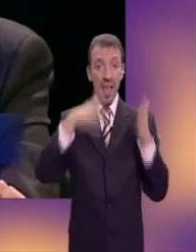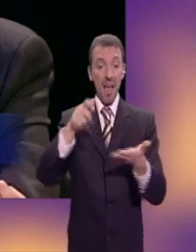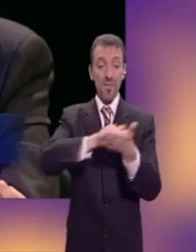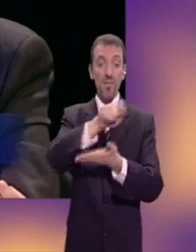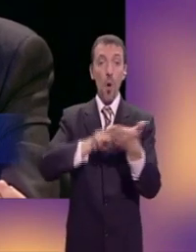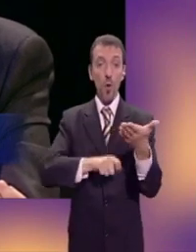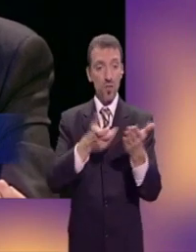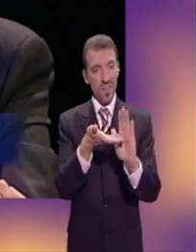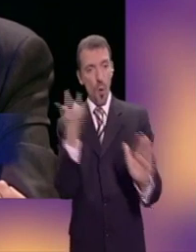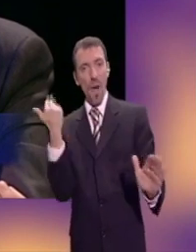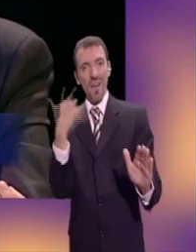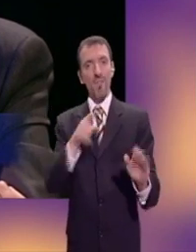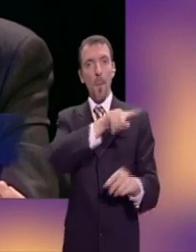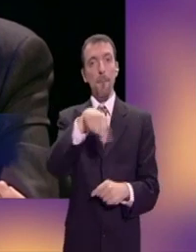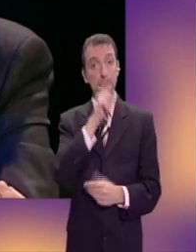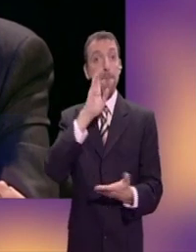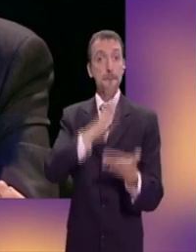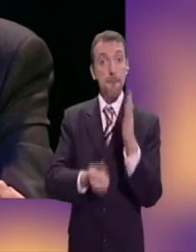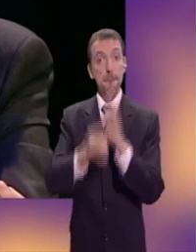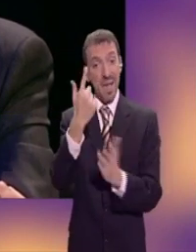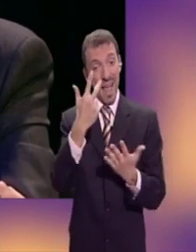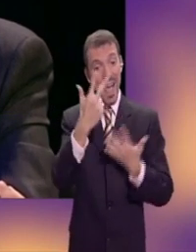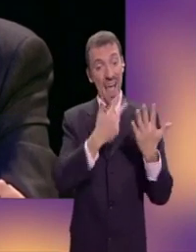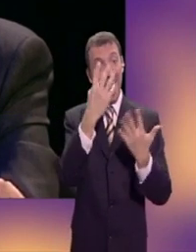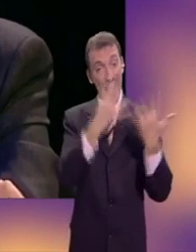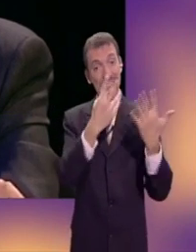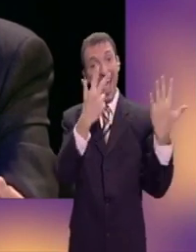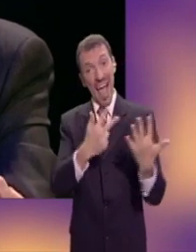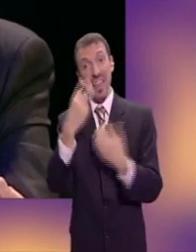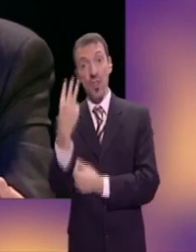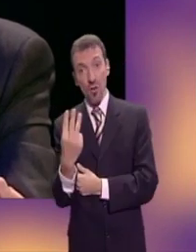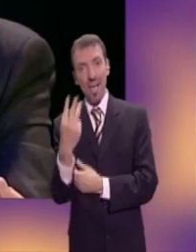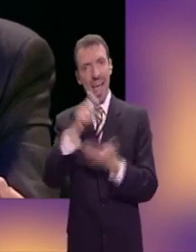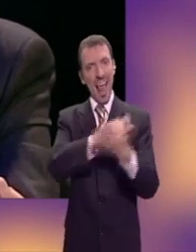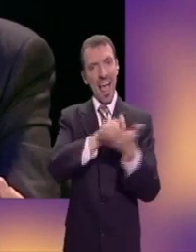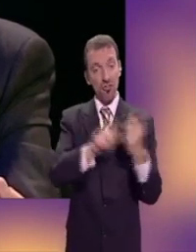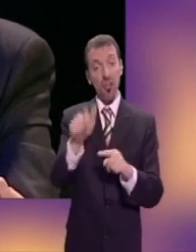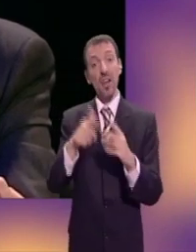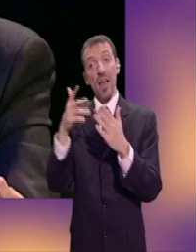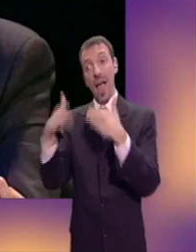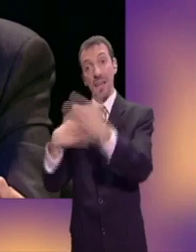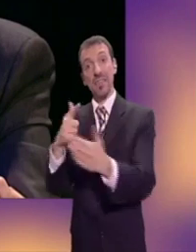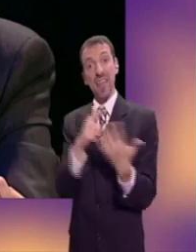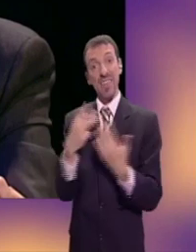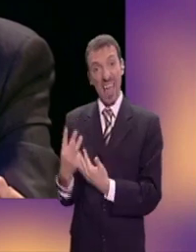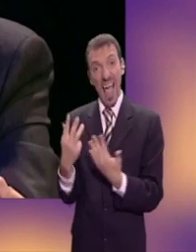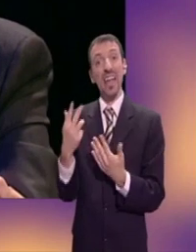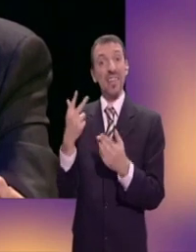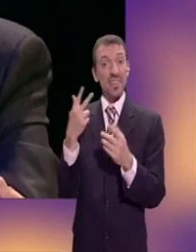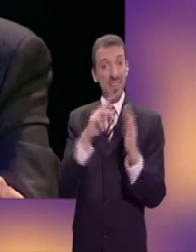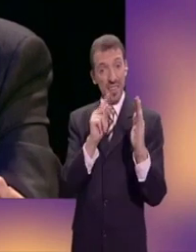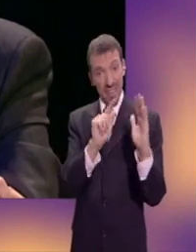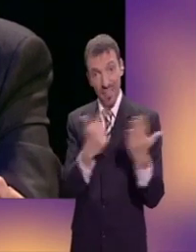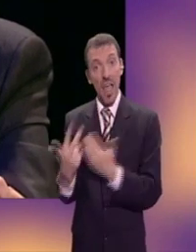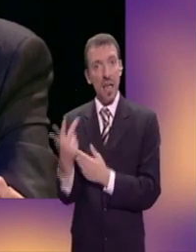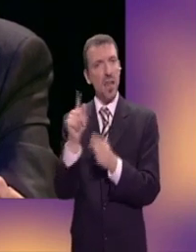away from them, and that's what really happened in the 83 election and in the 87 election. Now, I think you had to have